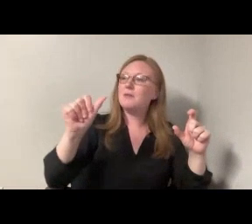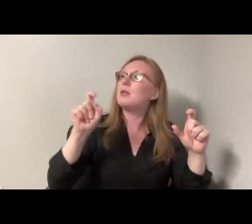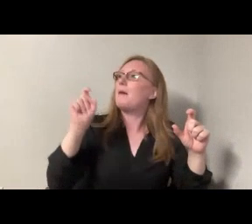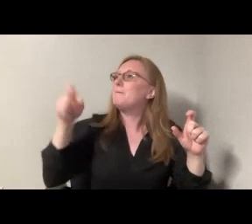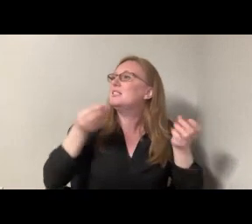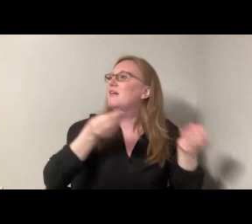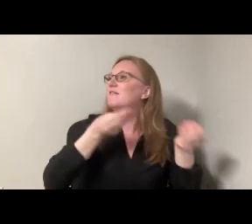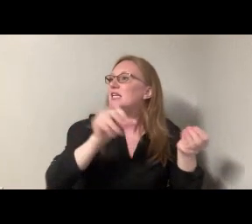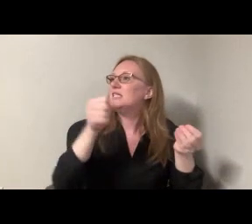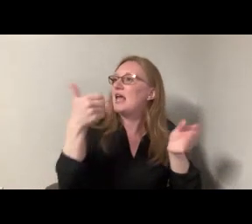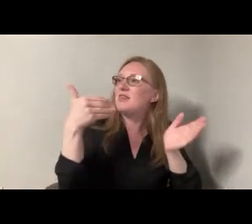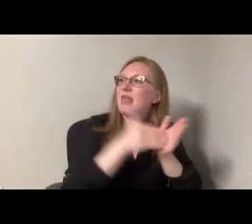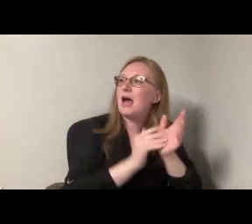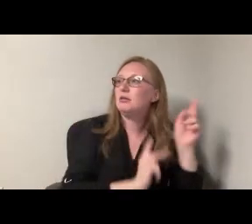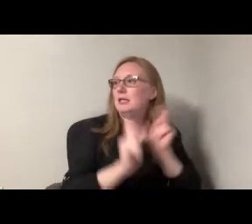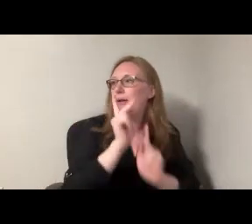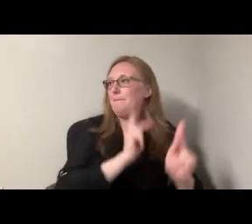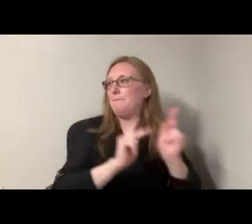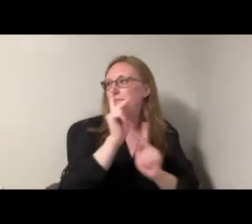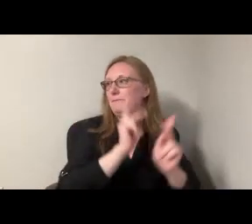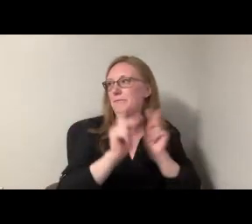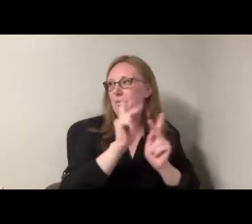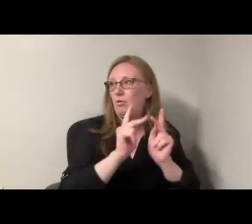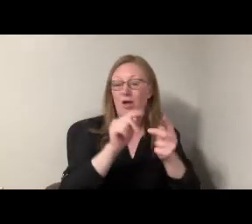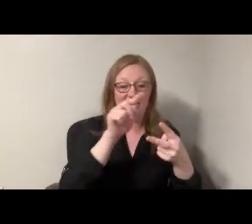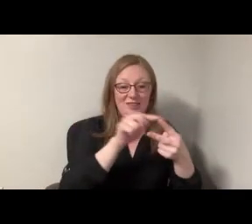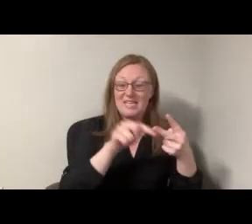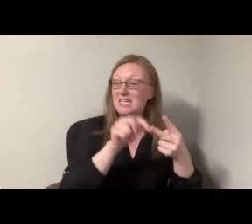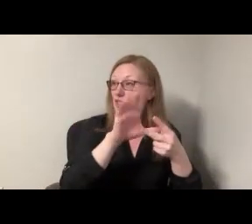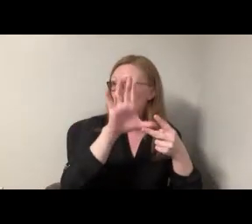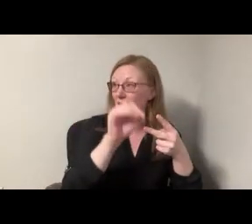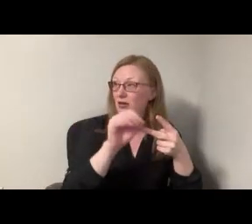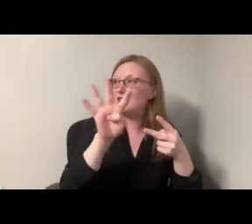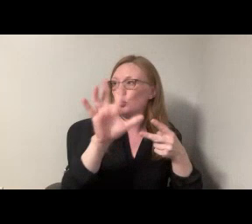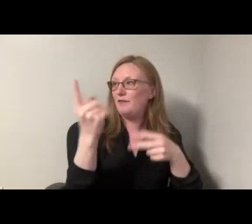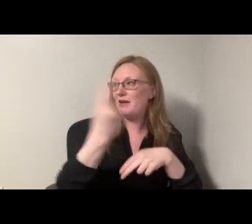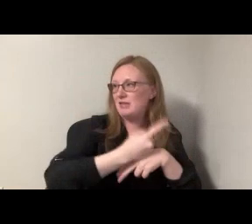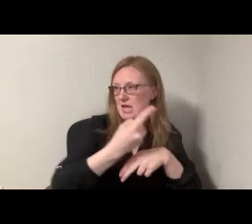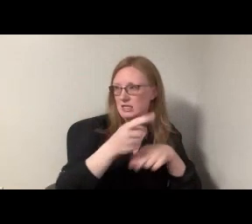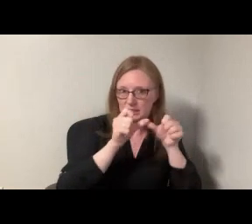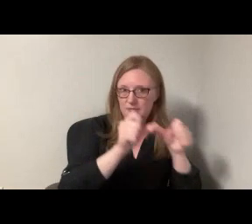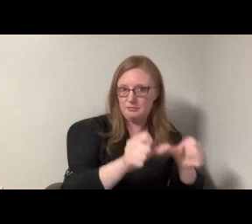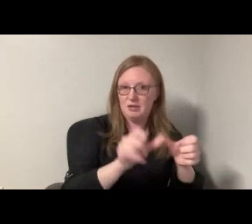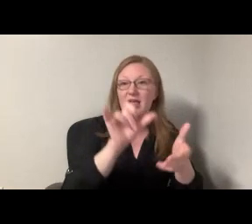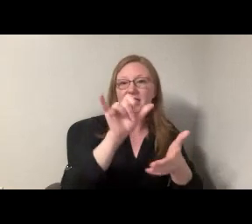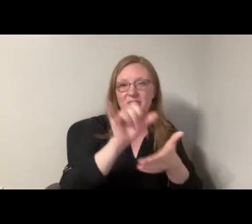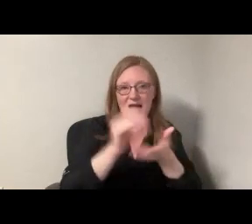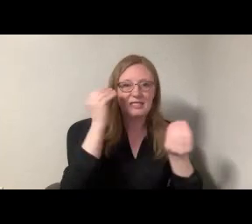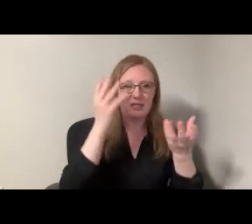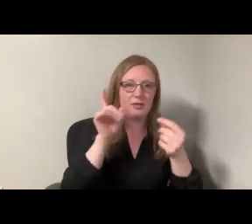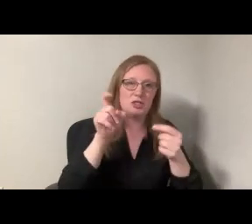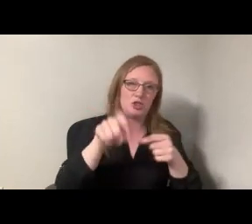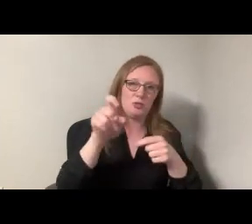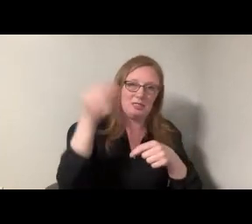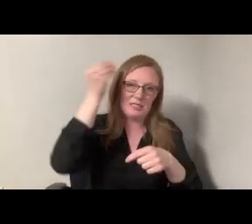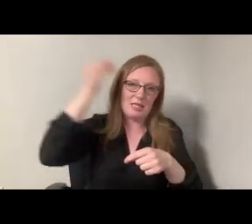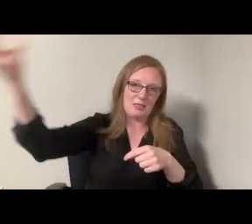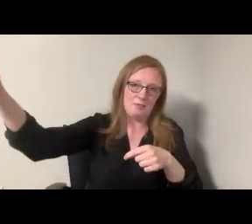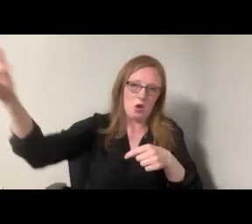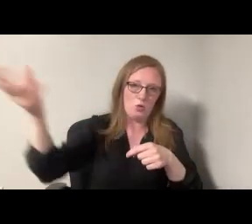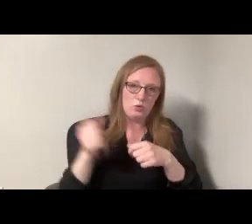10,000 persons in Grant and Klein counties for 45 days starting on August 1st. That's the kind of information you need,